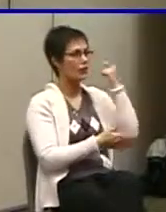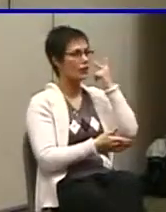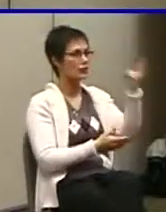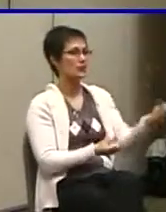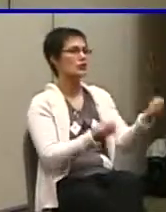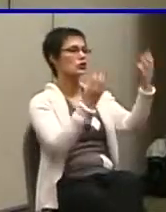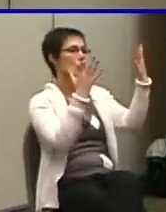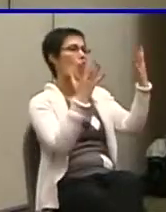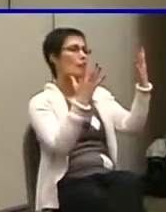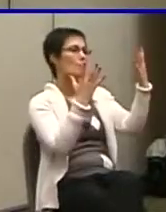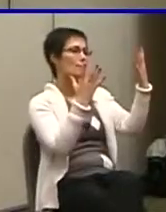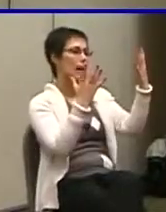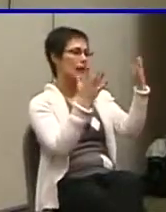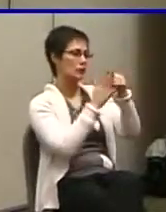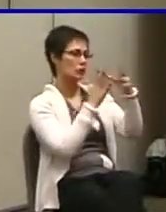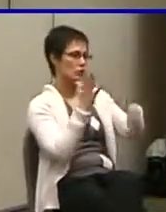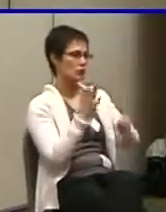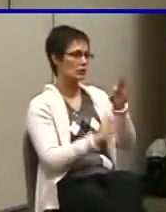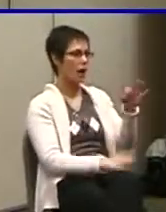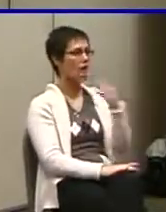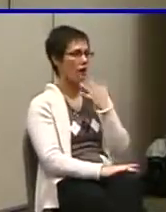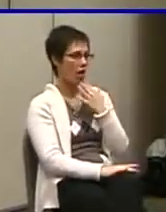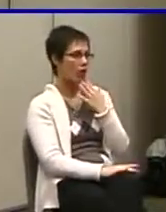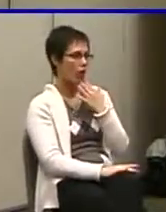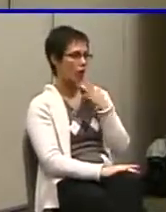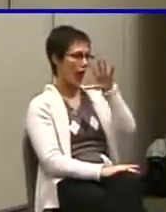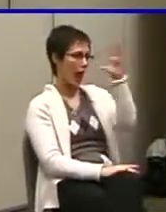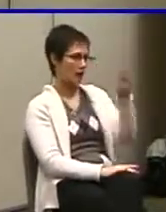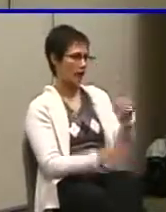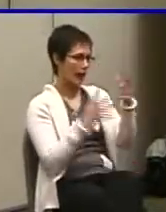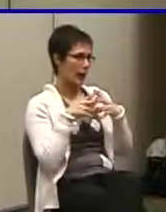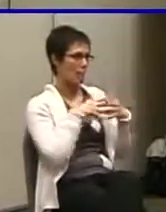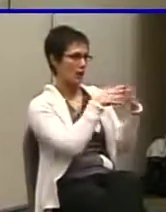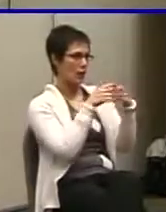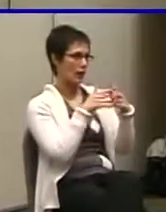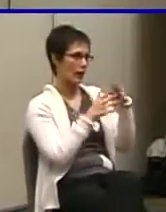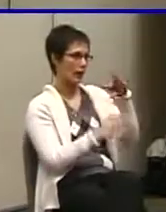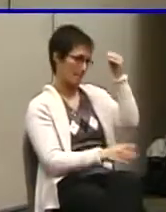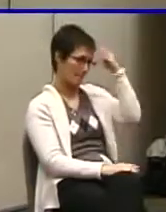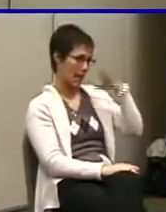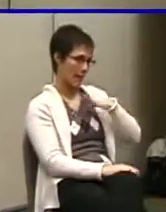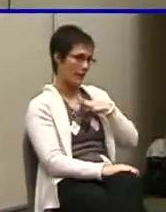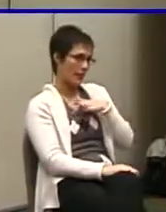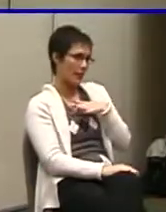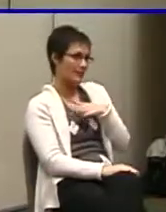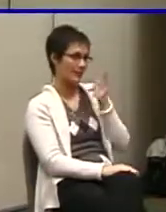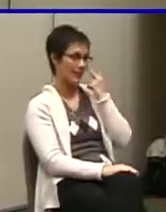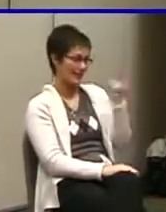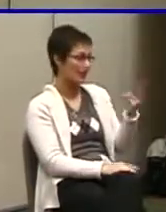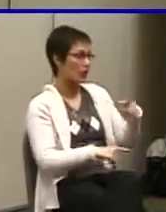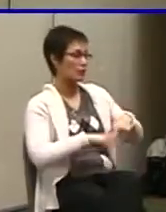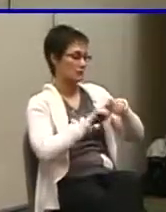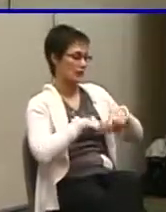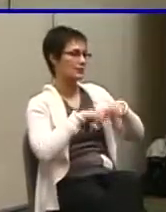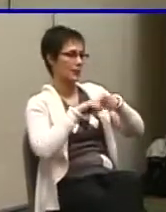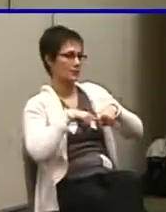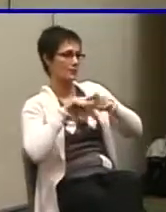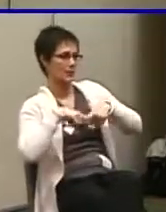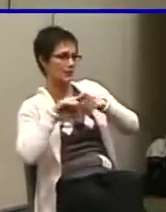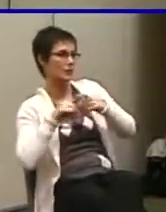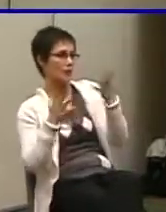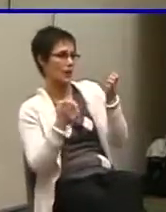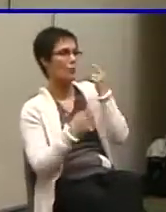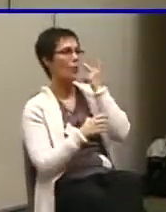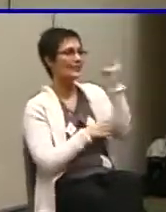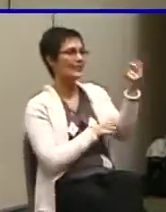African American males. So they are really trying to get this to be every child would have a BIP and